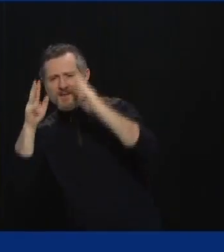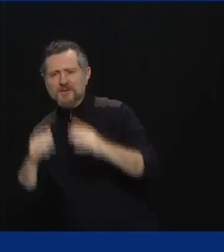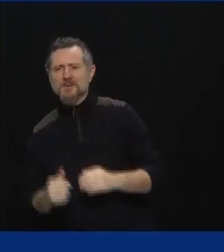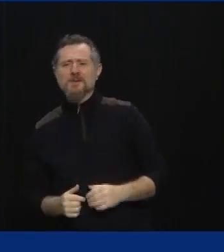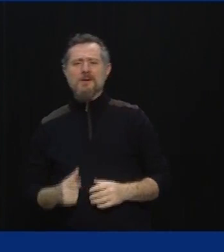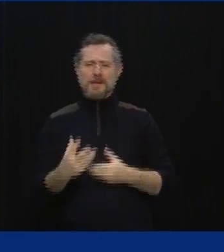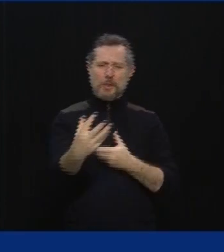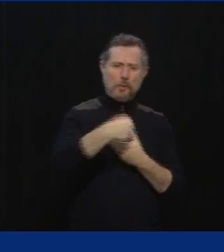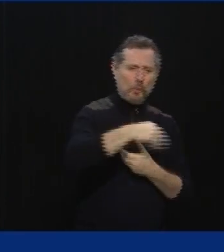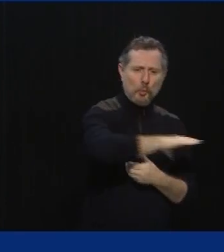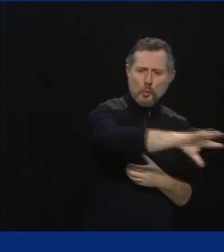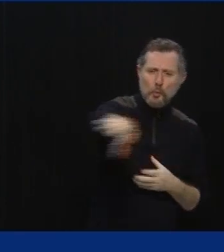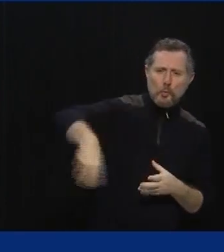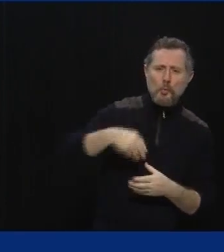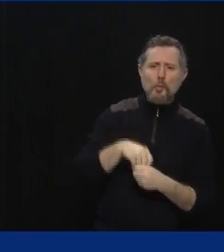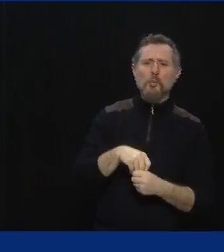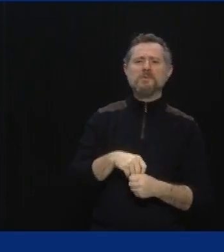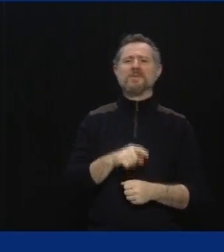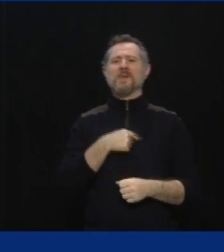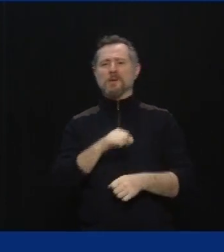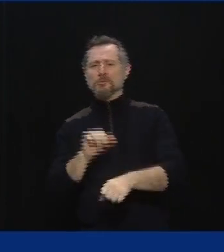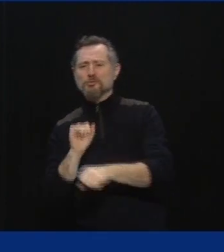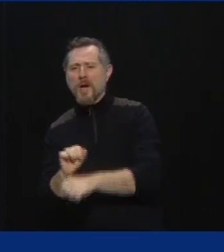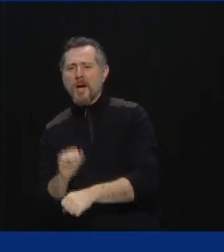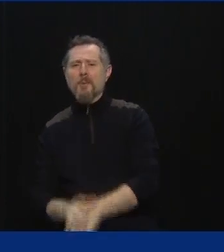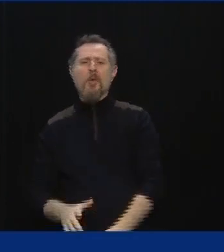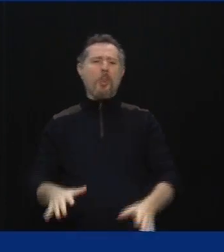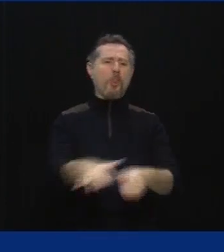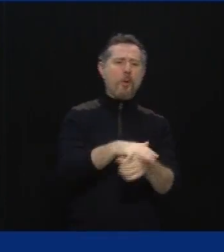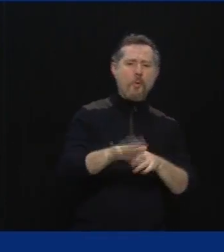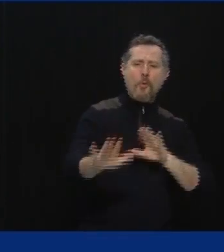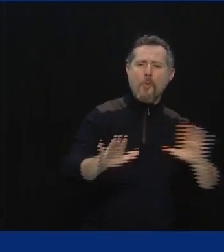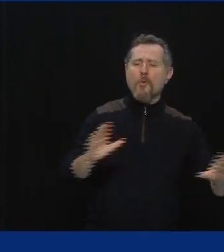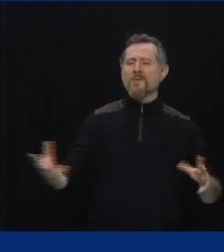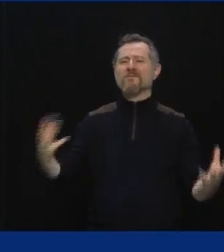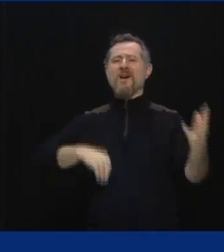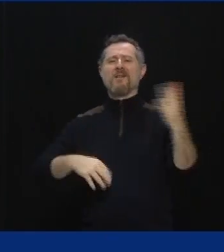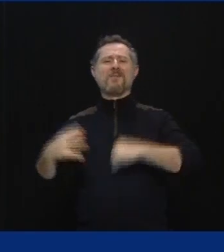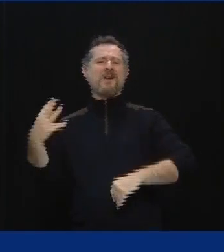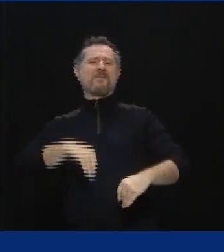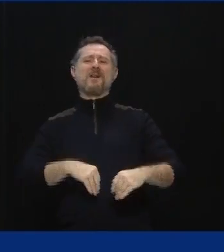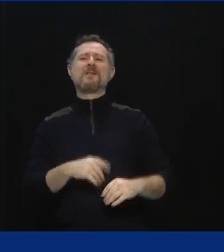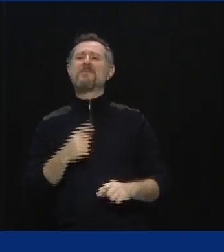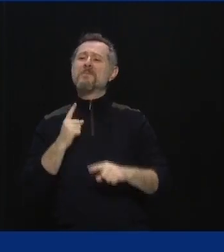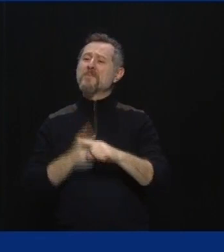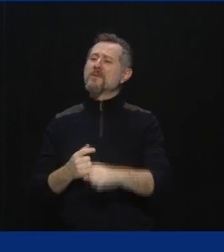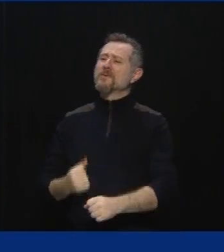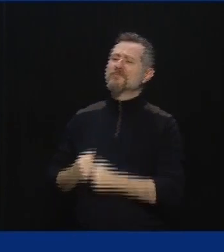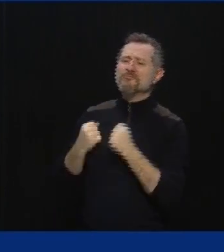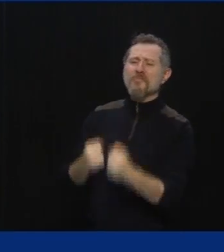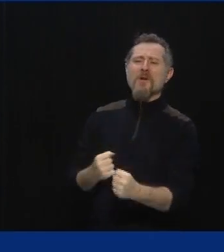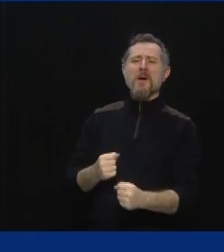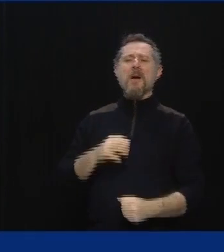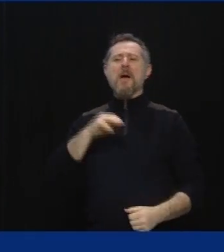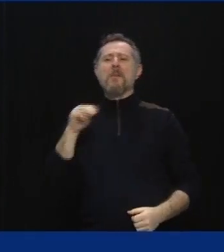inclusion, jobs, local participation, and strong MWBE goals.